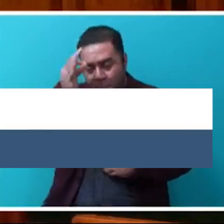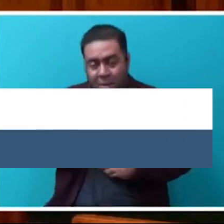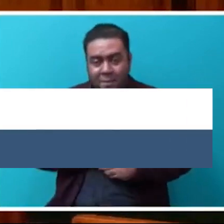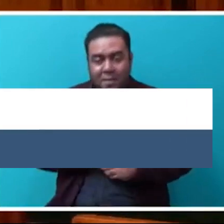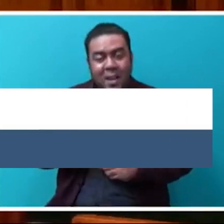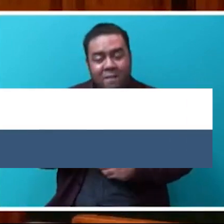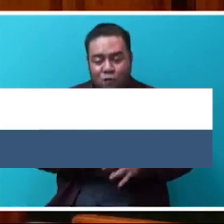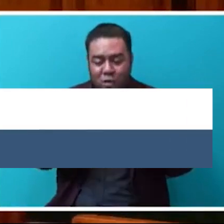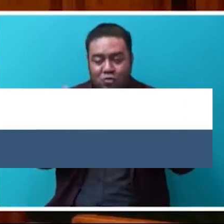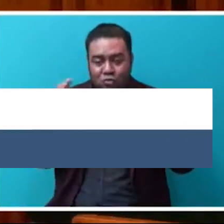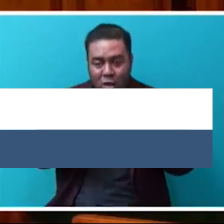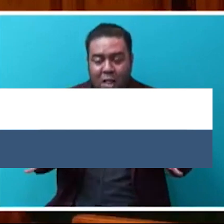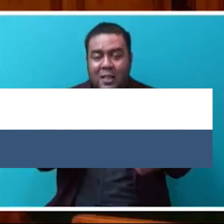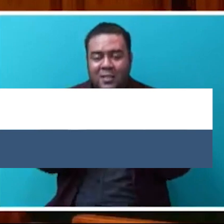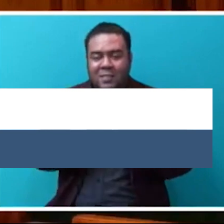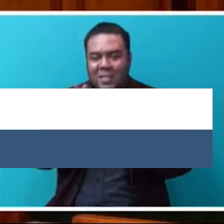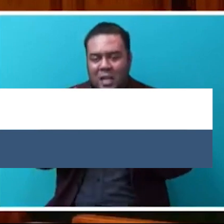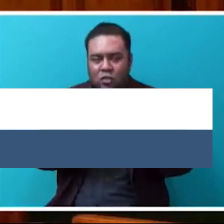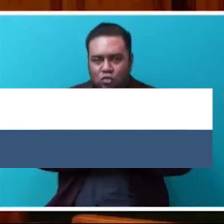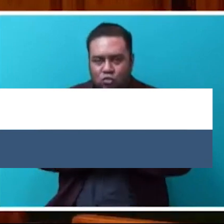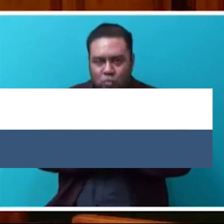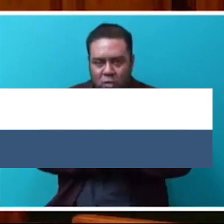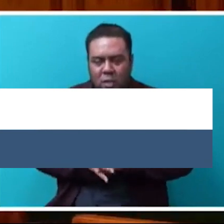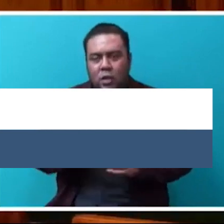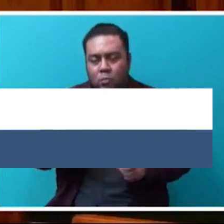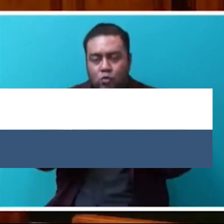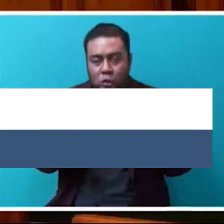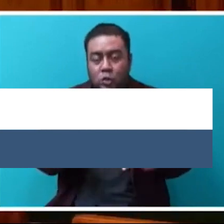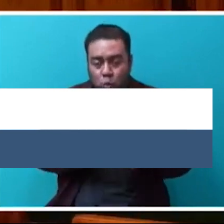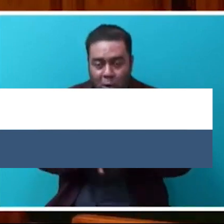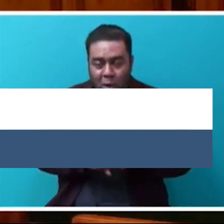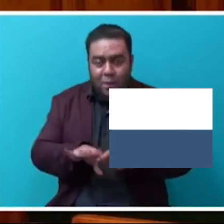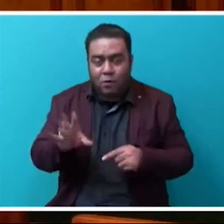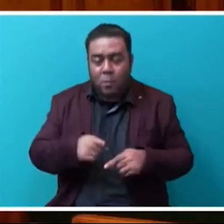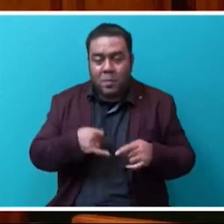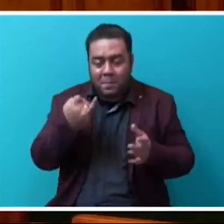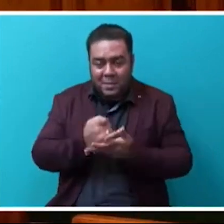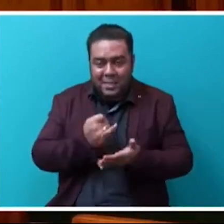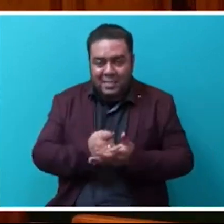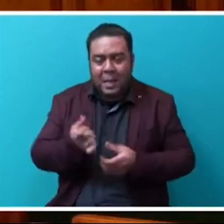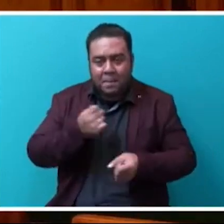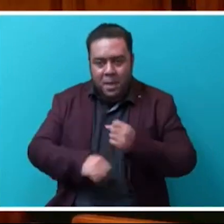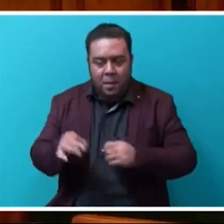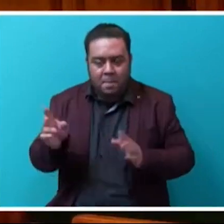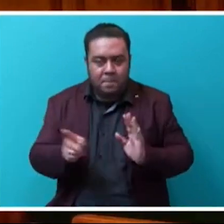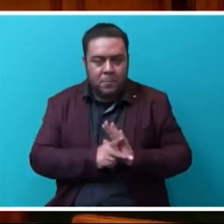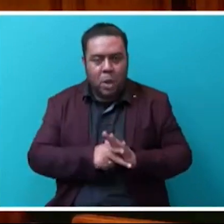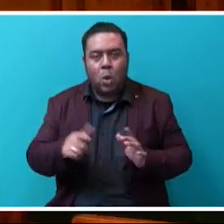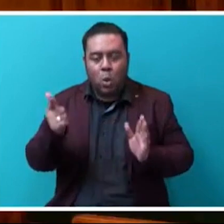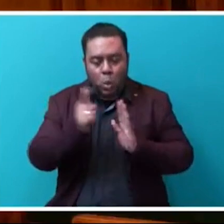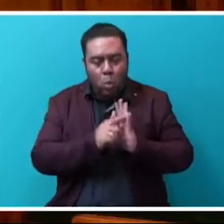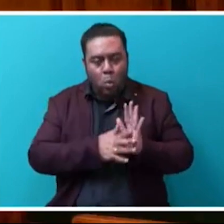that every child deserves a second chance, an opportunity to learn from their mistakes and become productive,